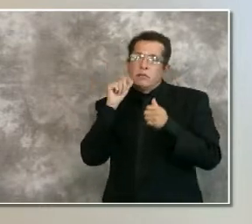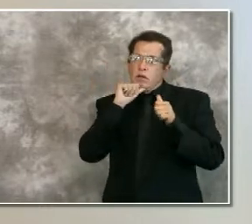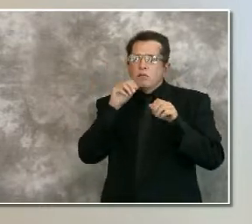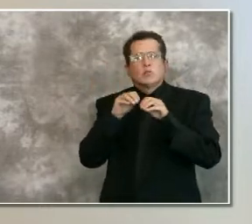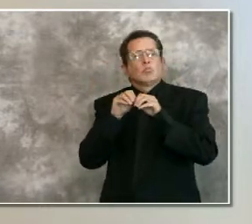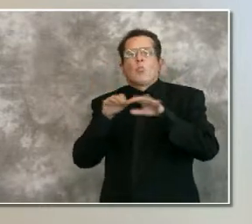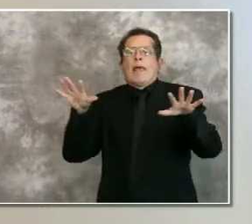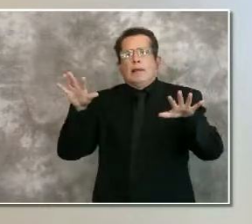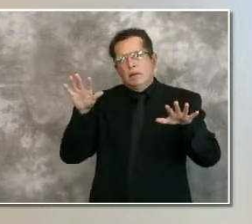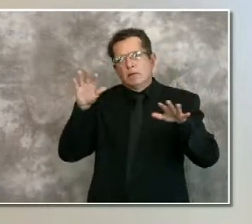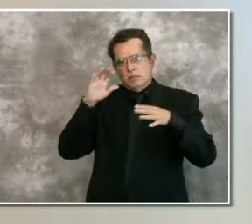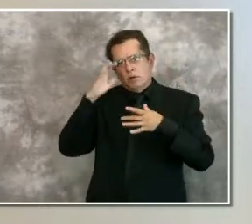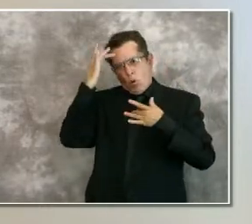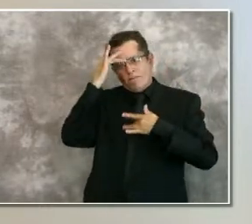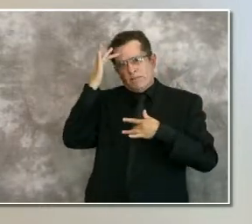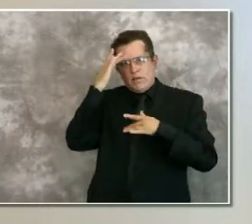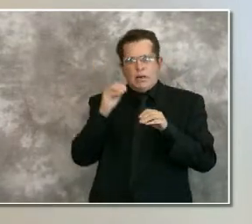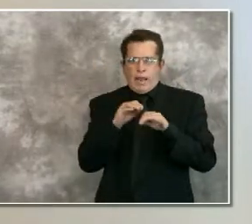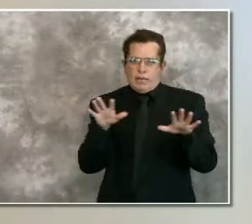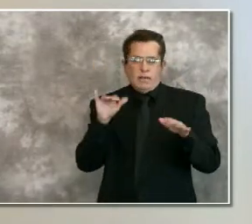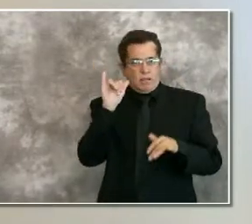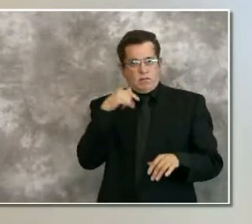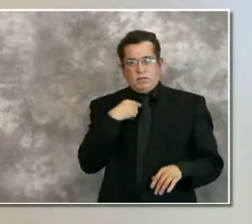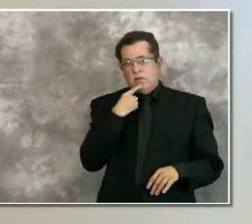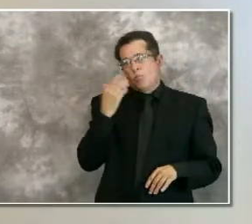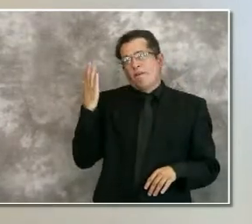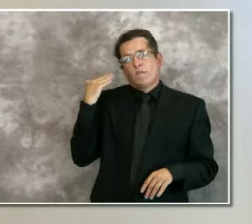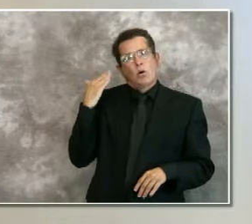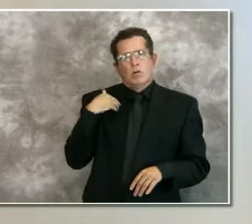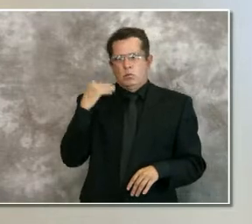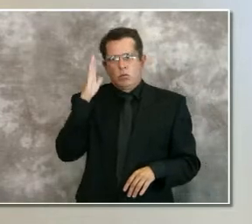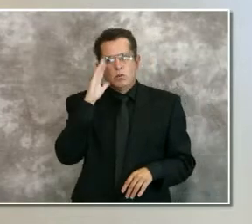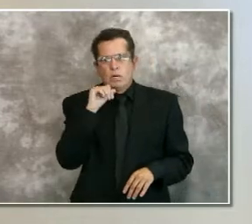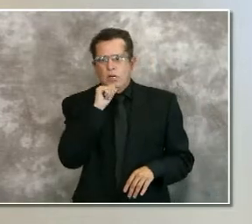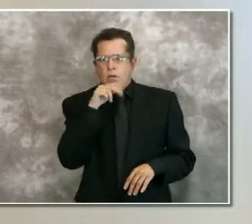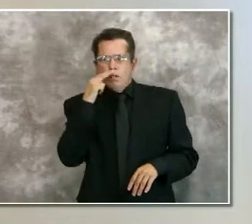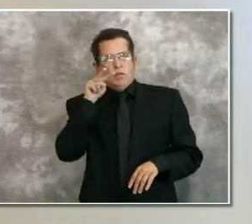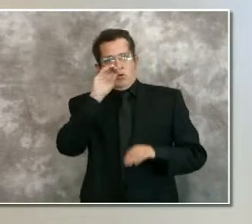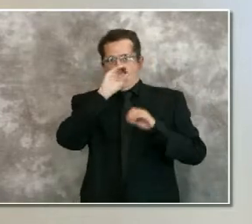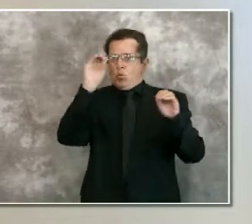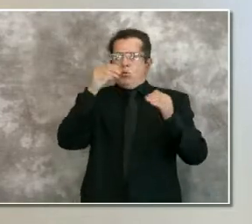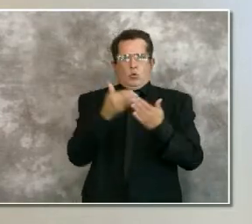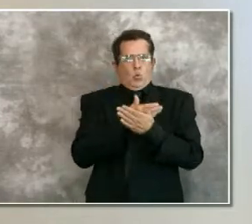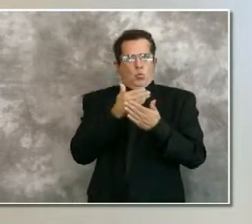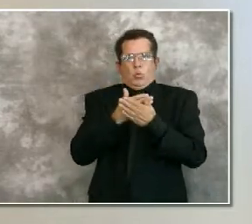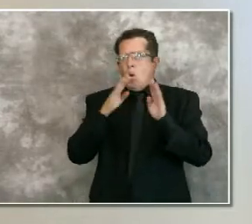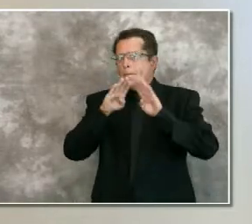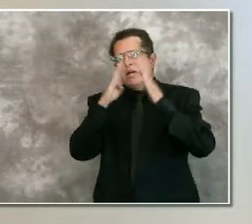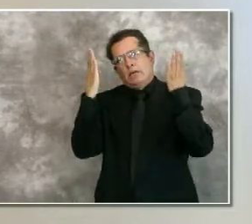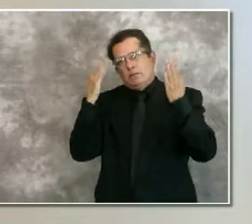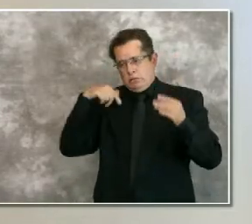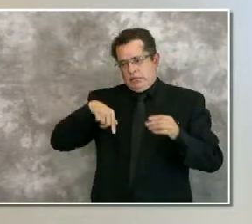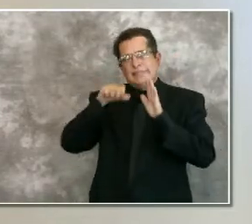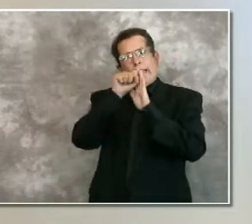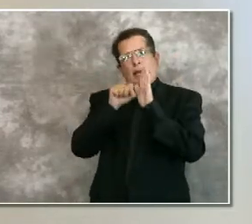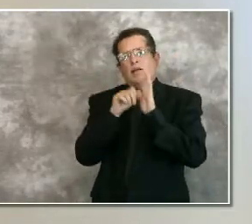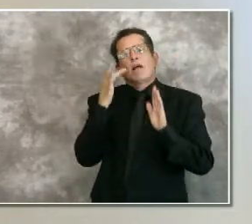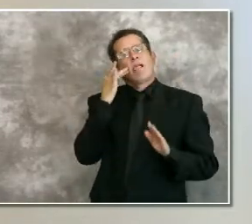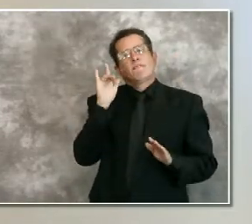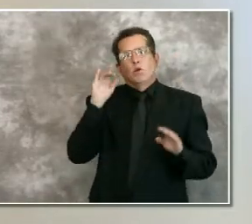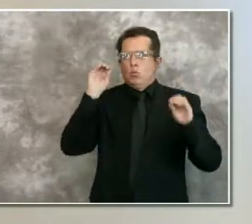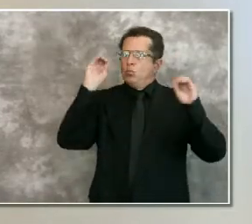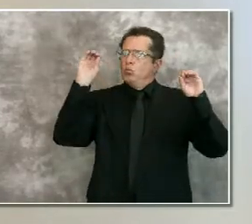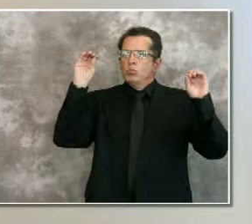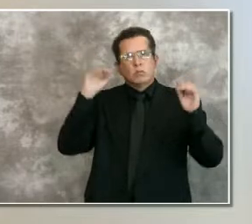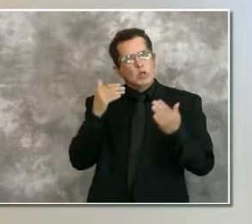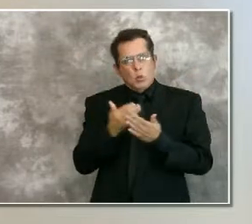of COVID-19. As was previously mentioned, we will not be considering any new reopenings on new guidance that comes from the state of California, at